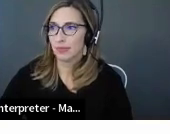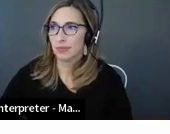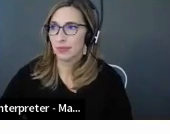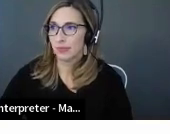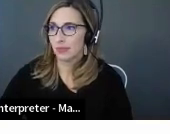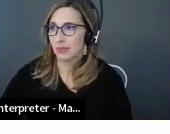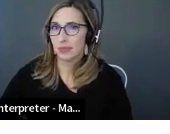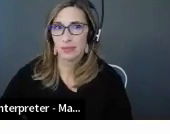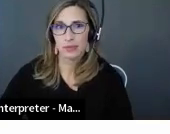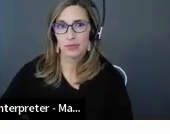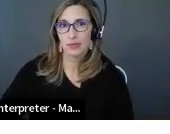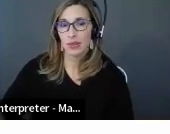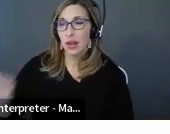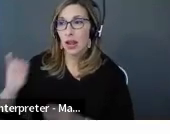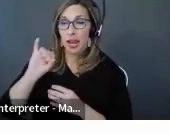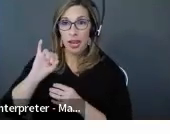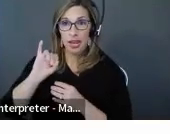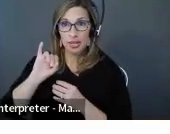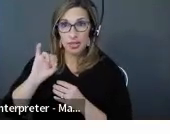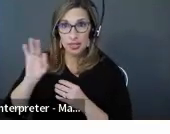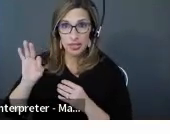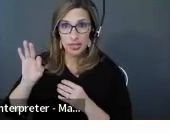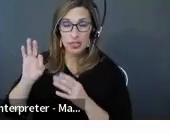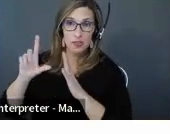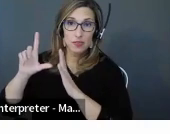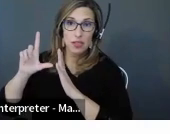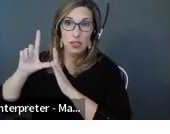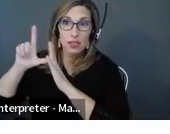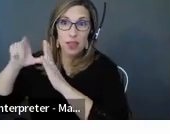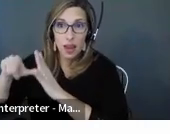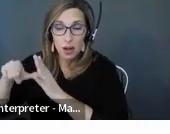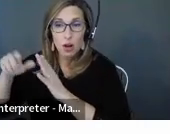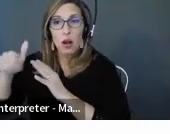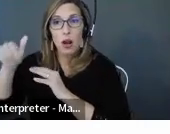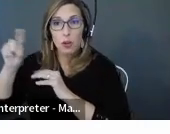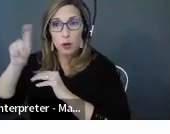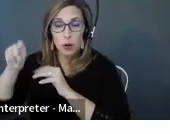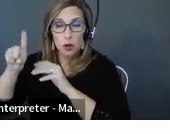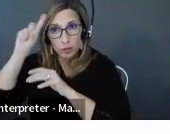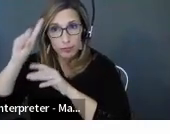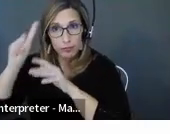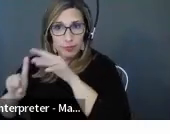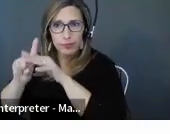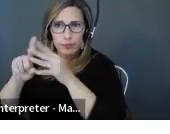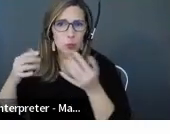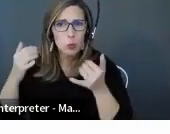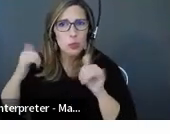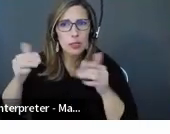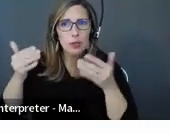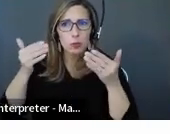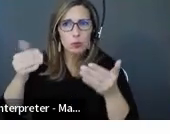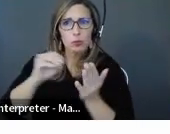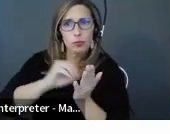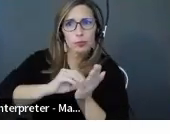we've moved on and you still want to ask a question about the previous section, you're welcome to put that in the Q&A.